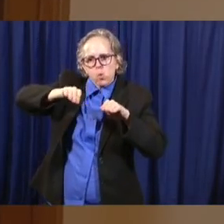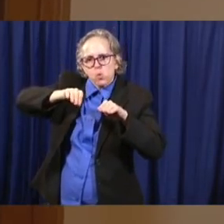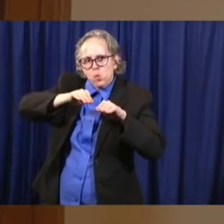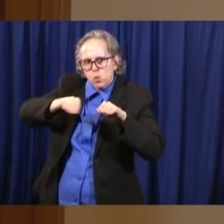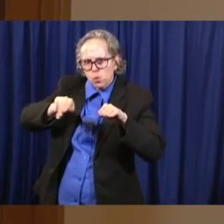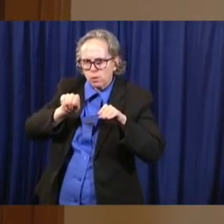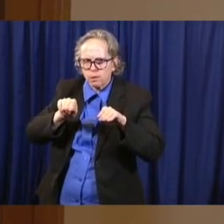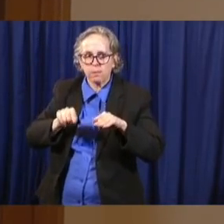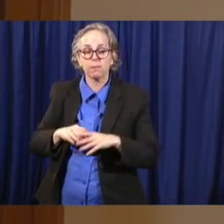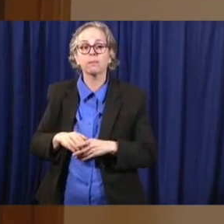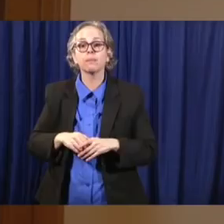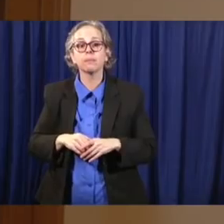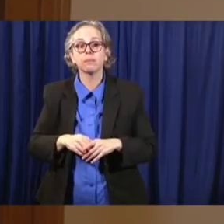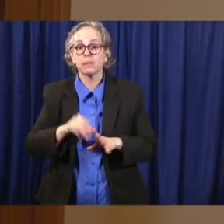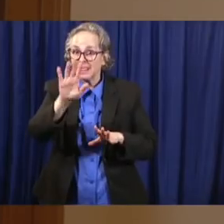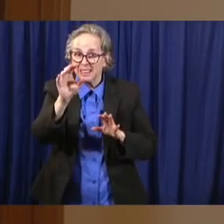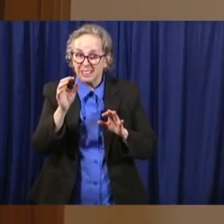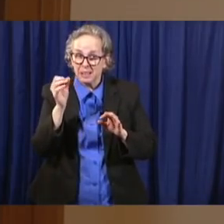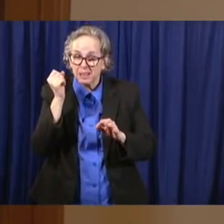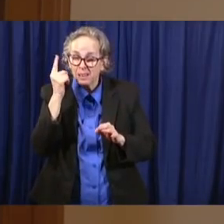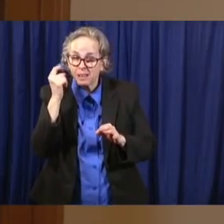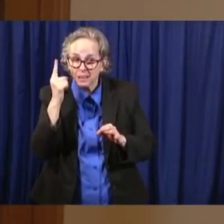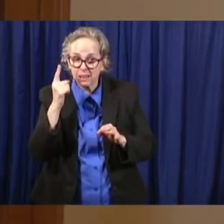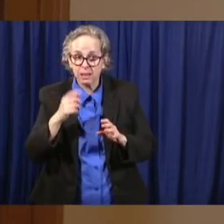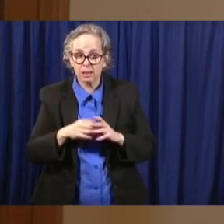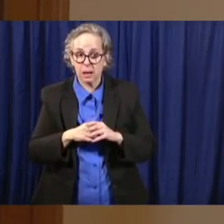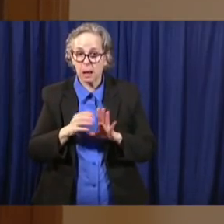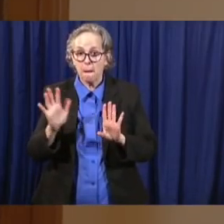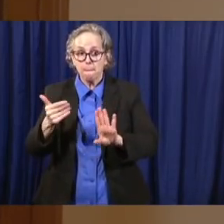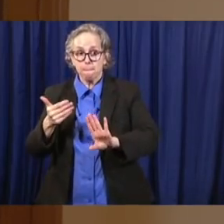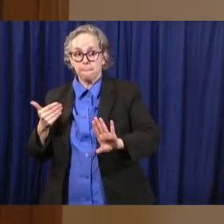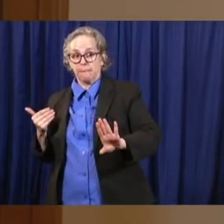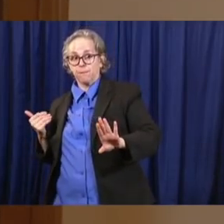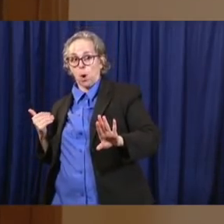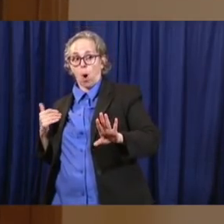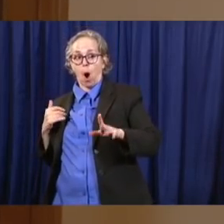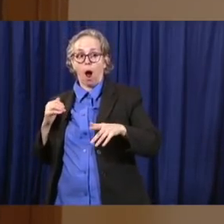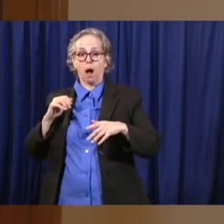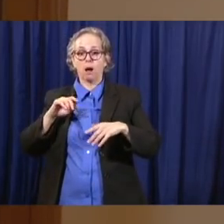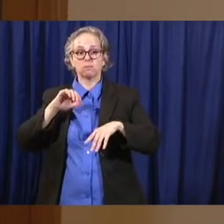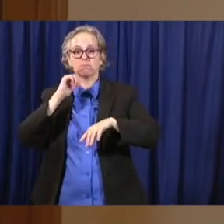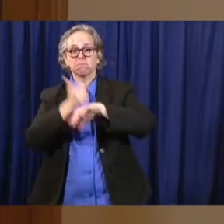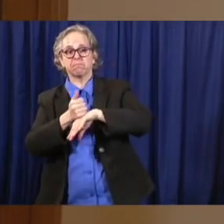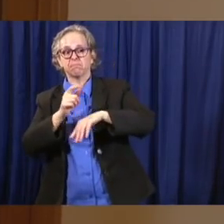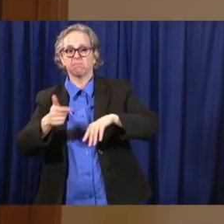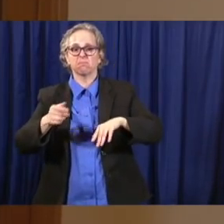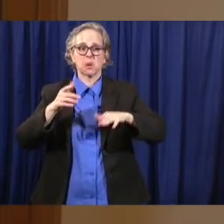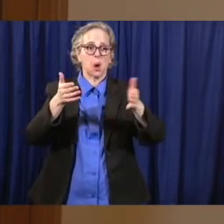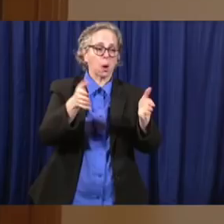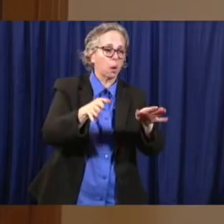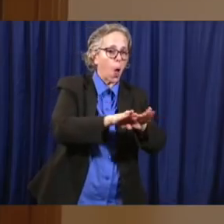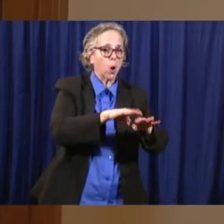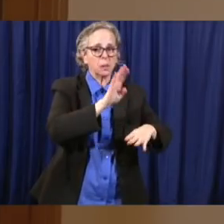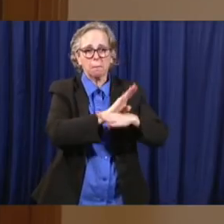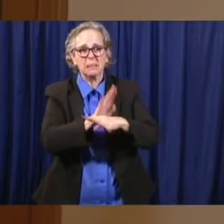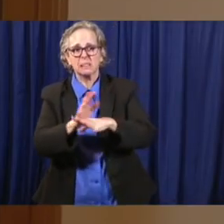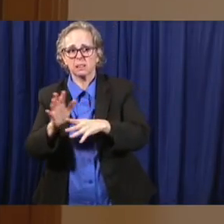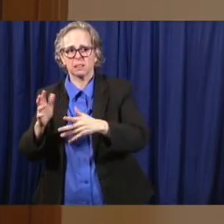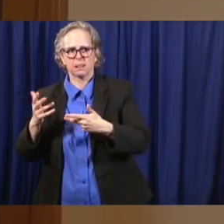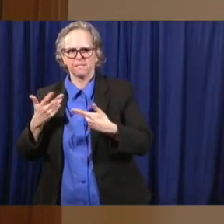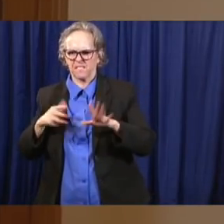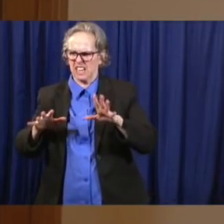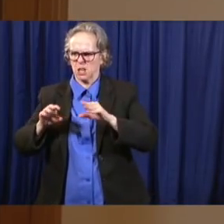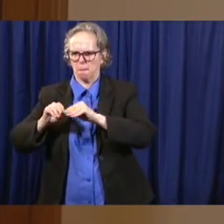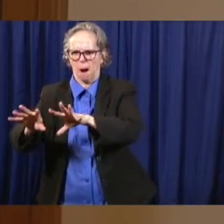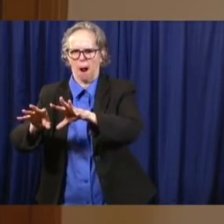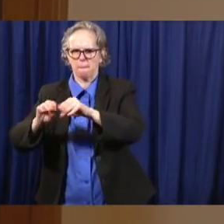already the spread of this disease before anyone took any measures. We now know that asymptomatic folks were spreading it. We know now that